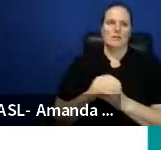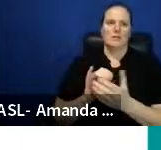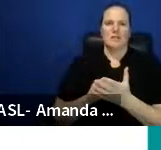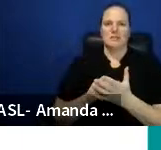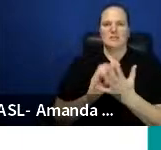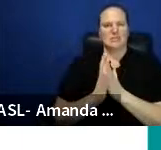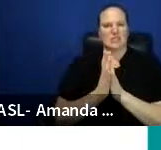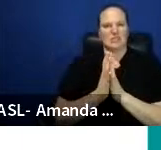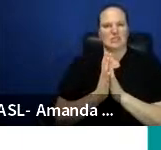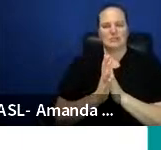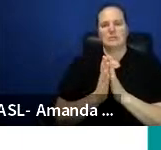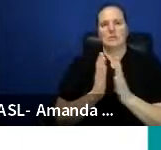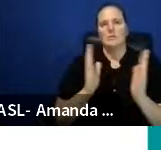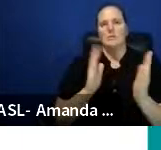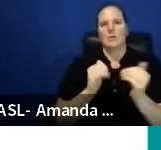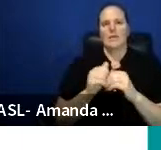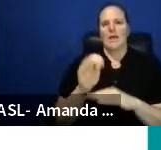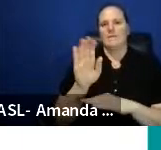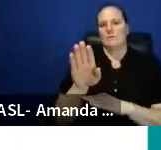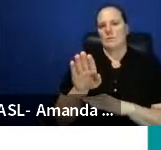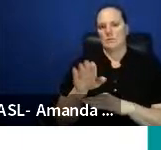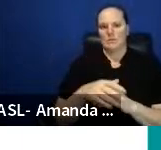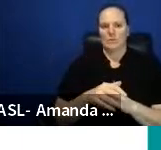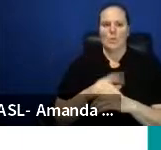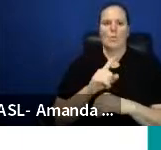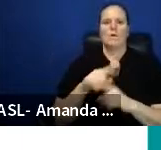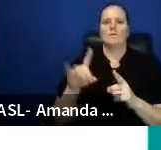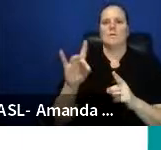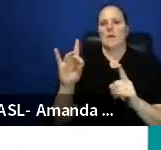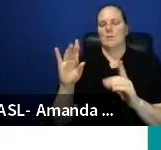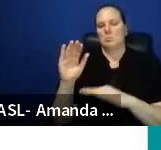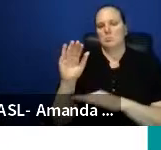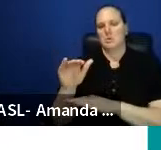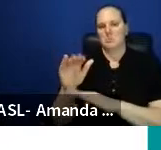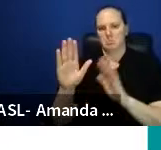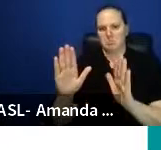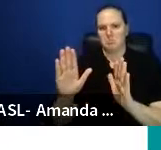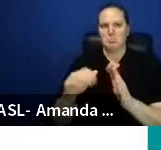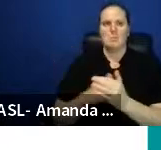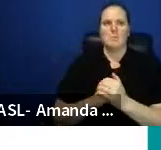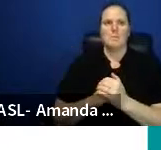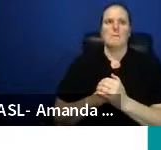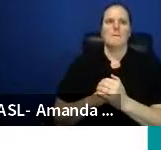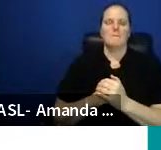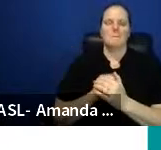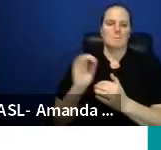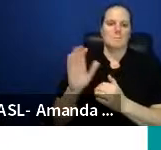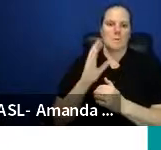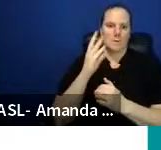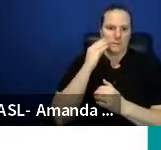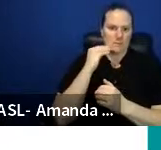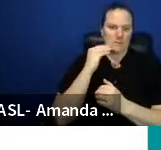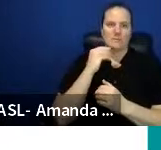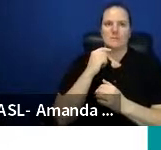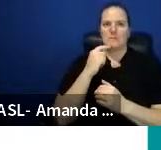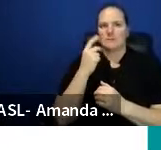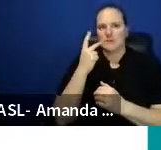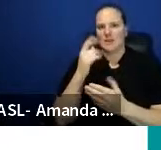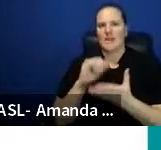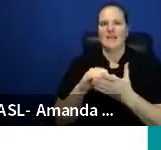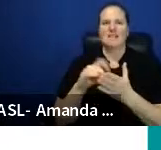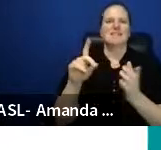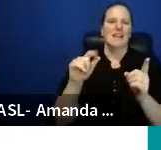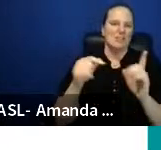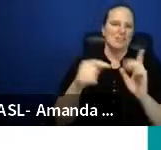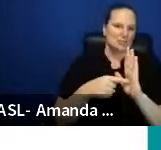congestion versus the afternoon congestion. It's kind of 1 to 8 p.m. as you're kind of, your experience is saying, and that's kind of what the data is